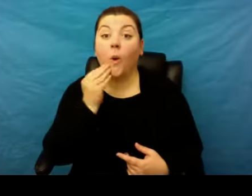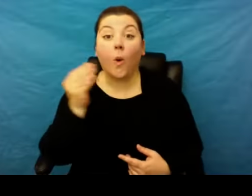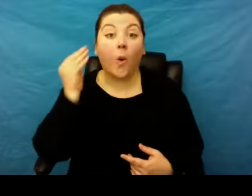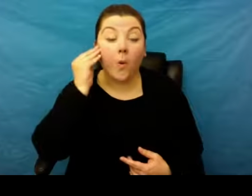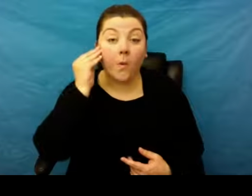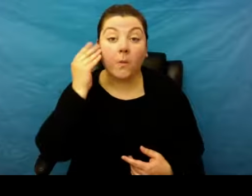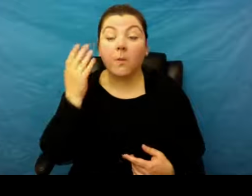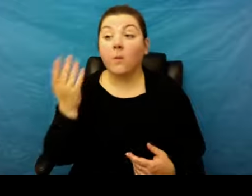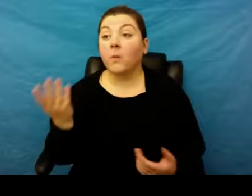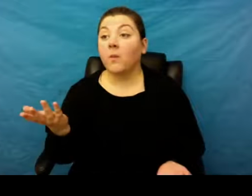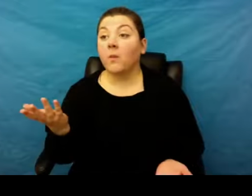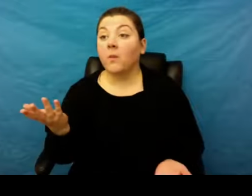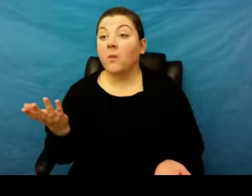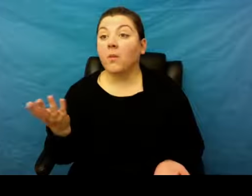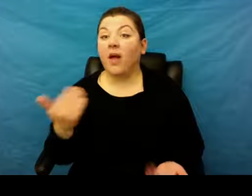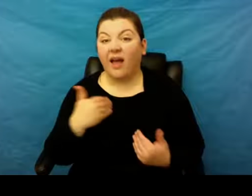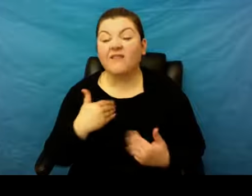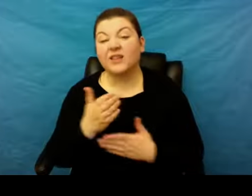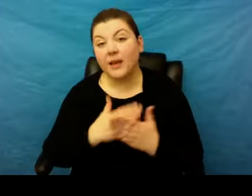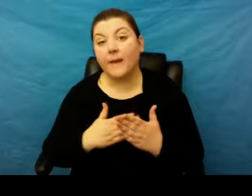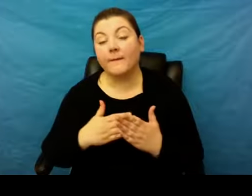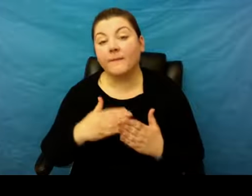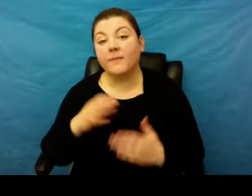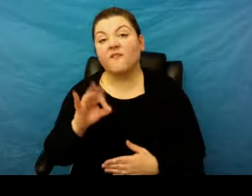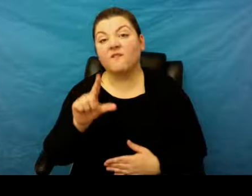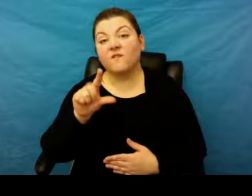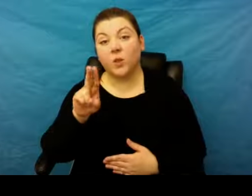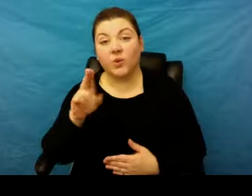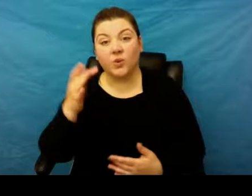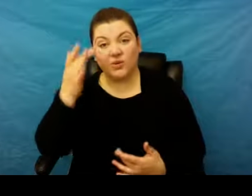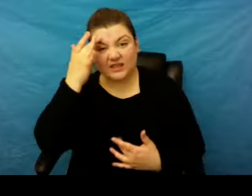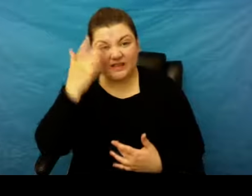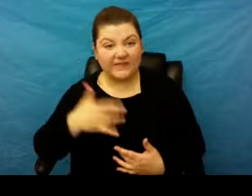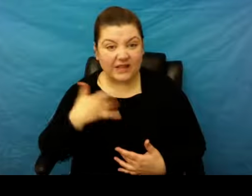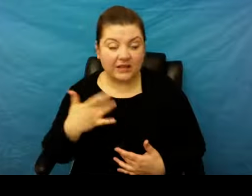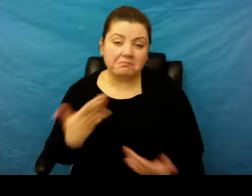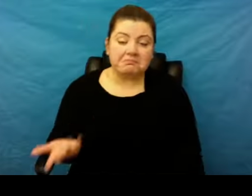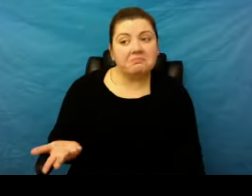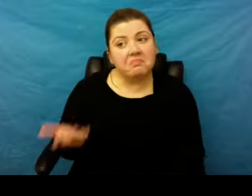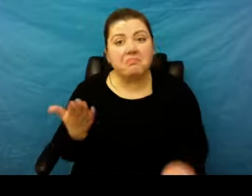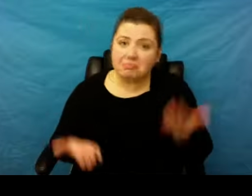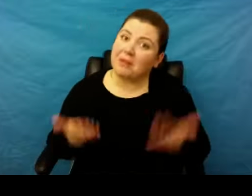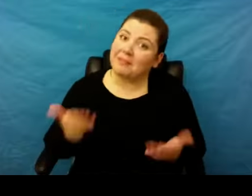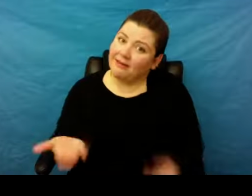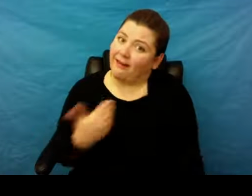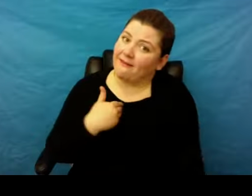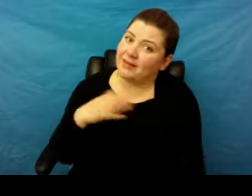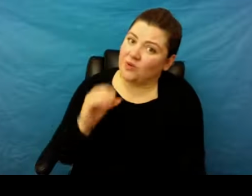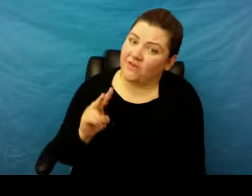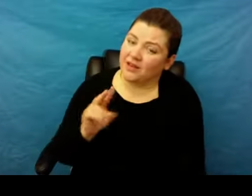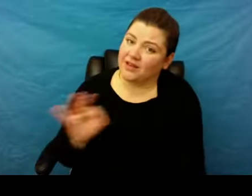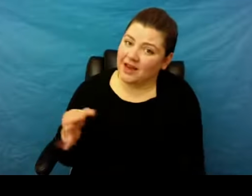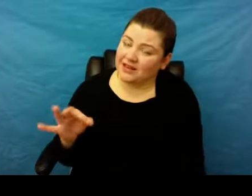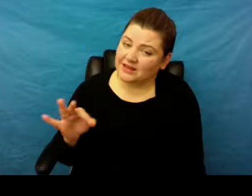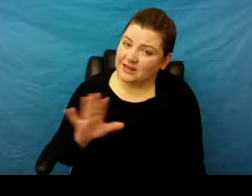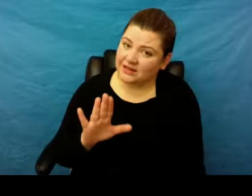have diseases like, if you have symptoms like the flu, it's likely you have COVID-19. And nothing that I've told you about